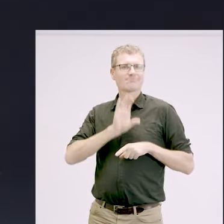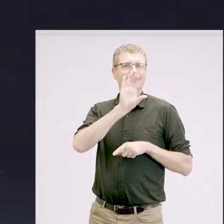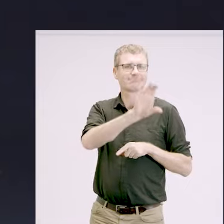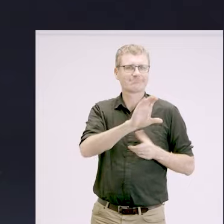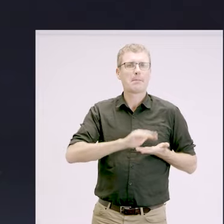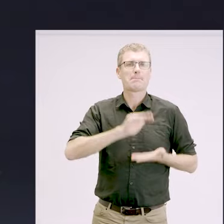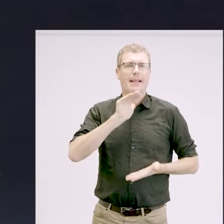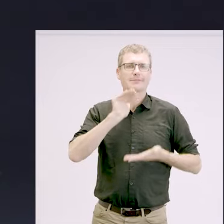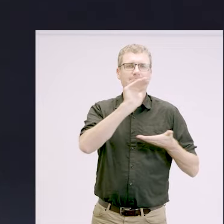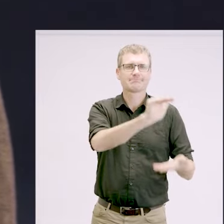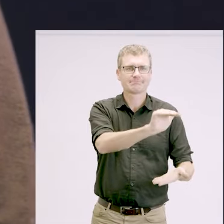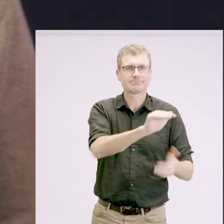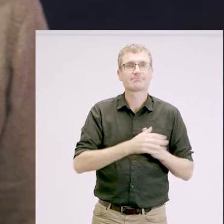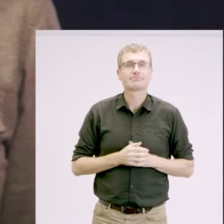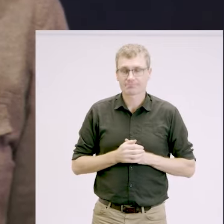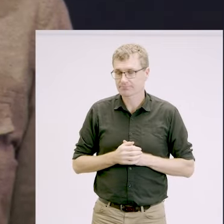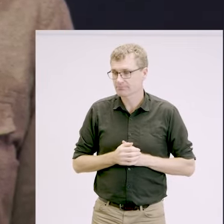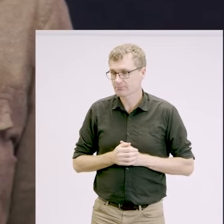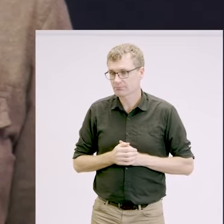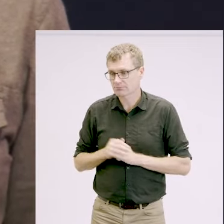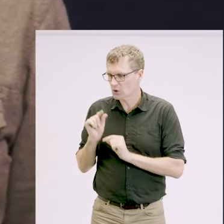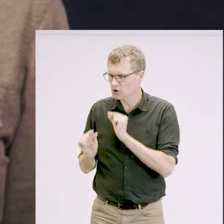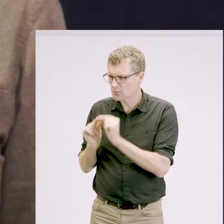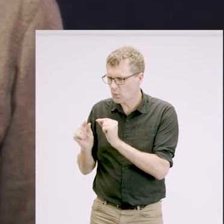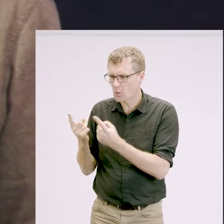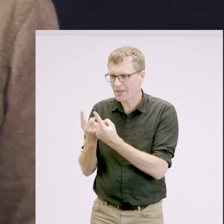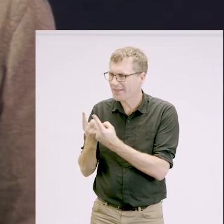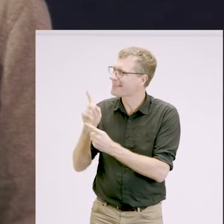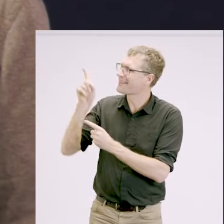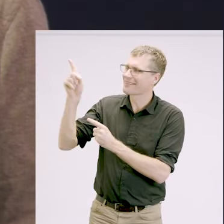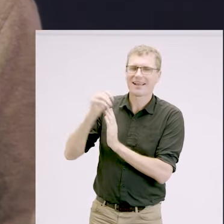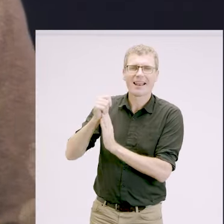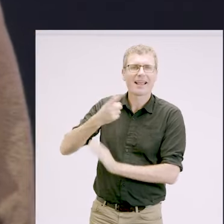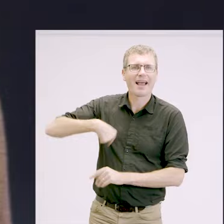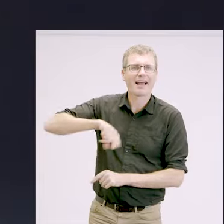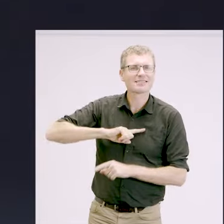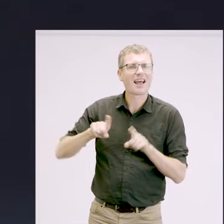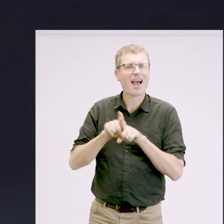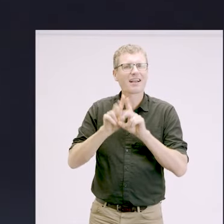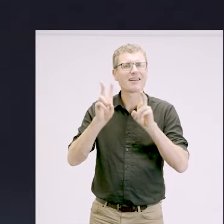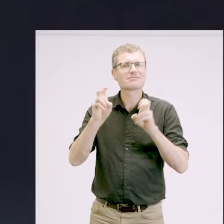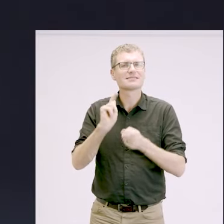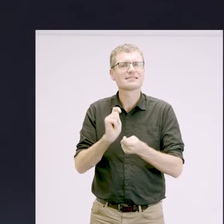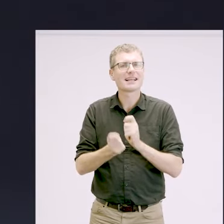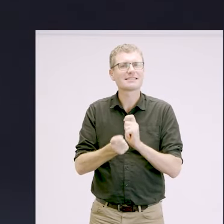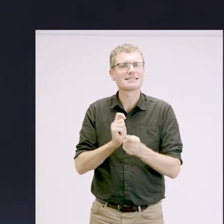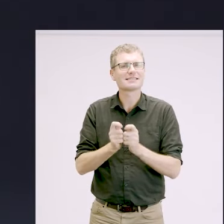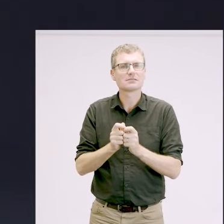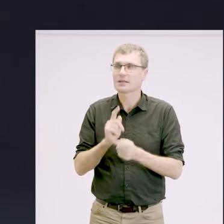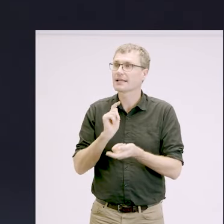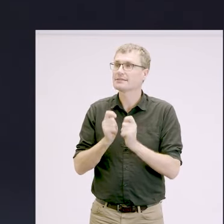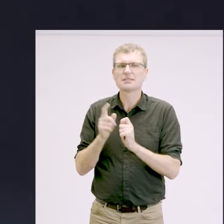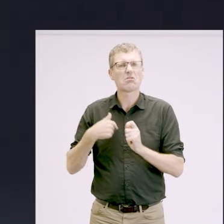Yeah? There are little ways that the Lord leads us. Little ways that I think are almost like little